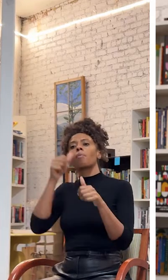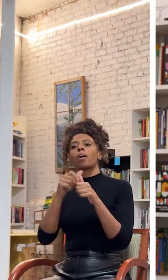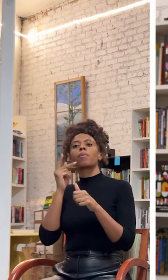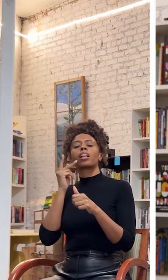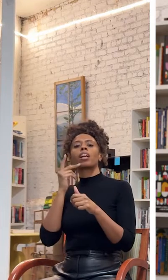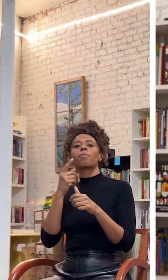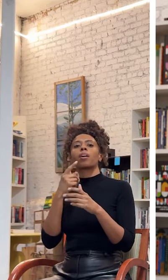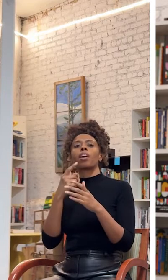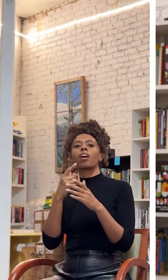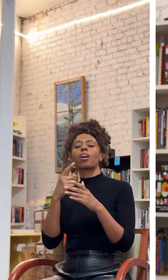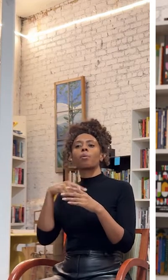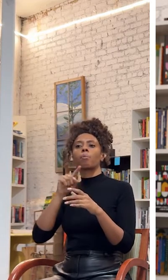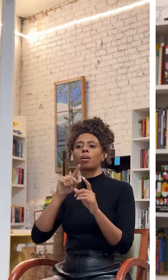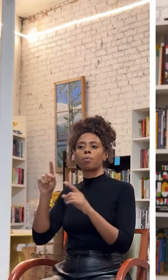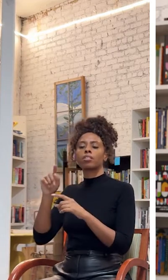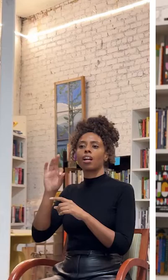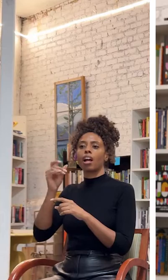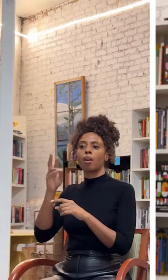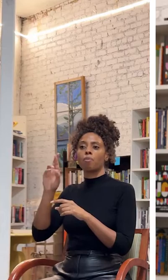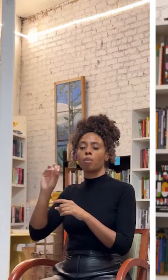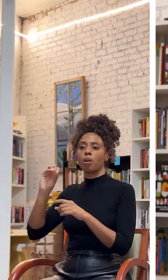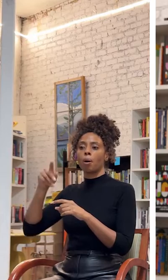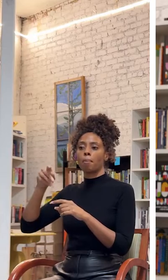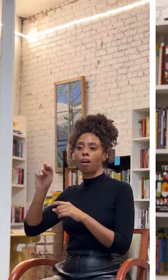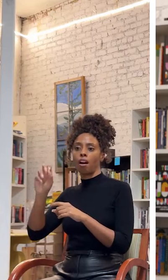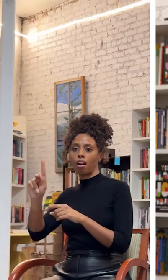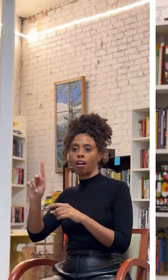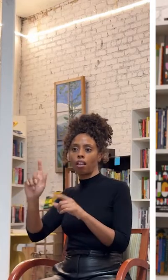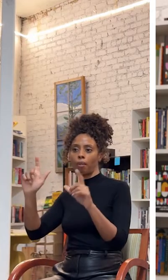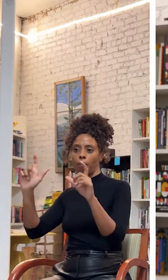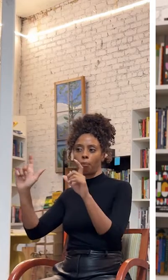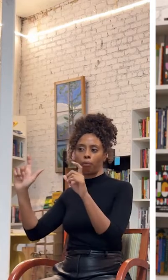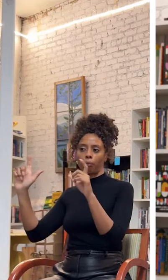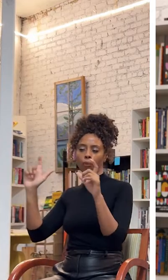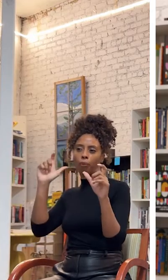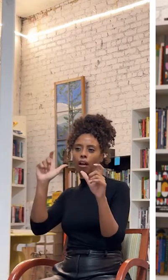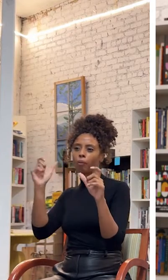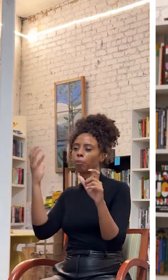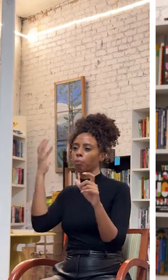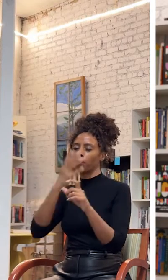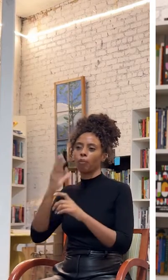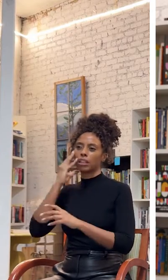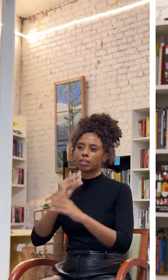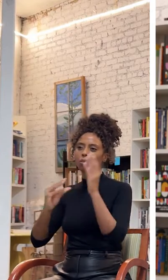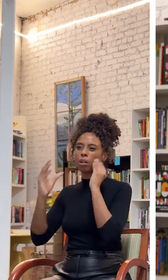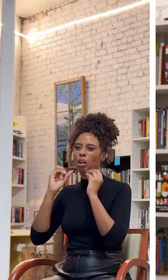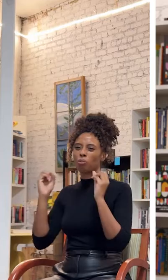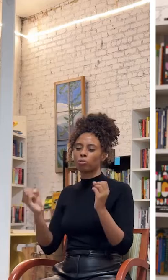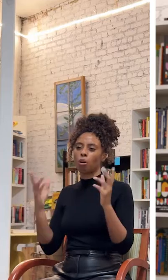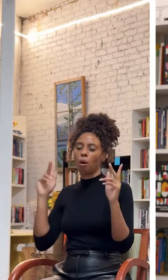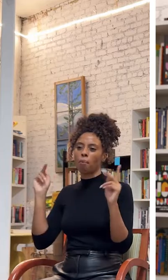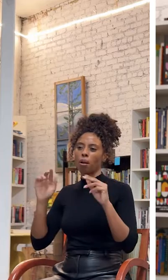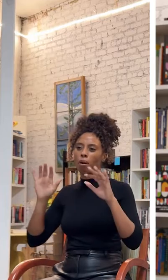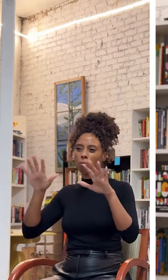our portraits taken, and it was such a beautiful experience. There were so many people. The Black